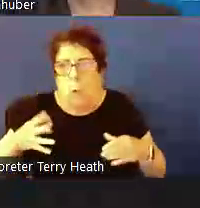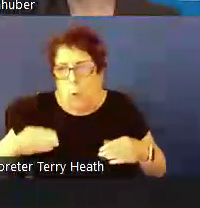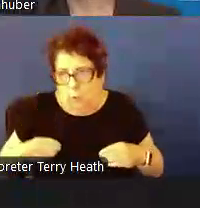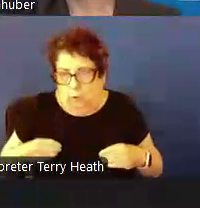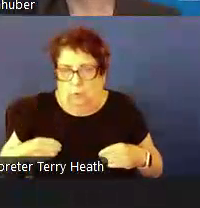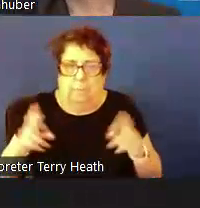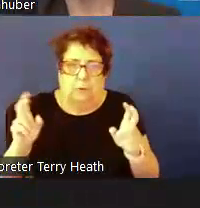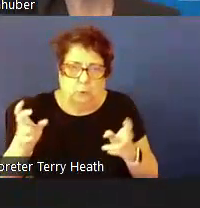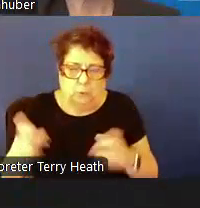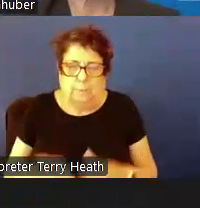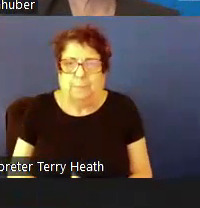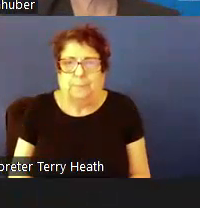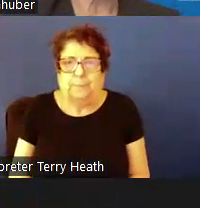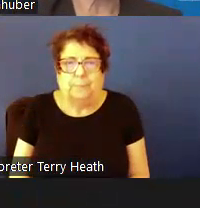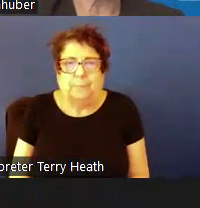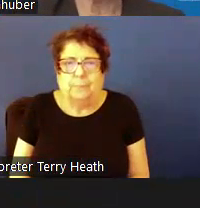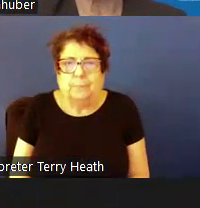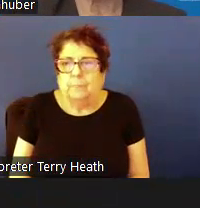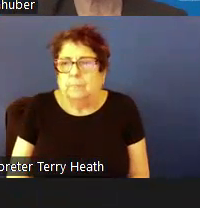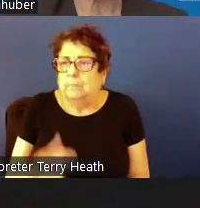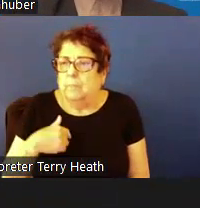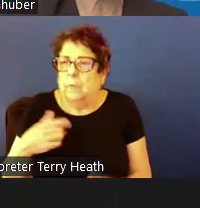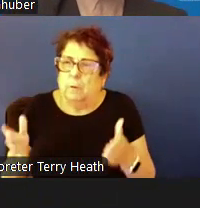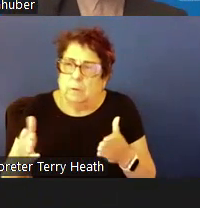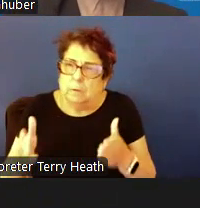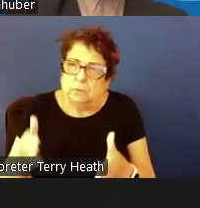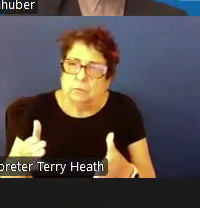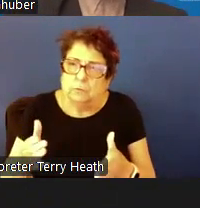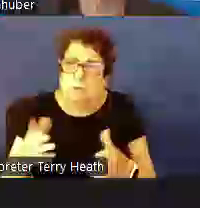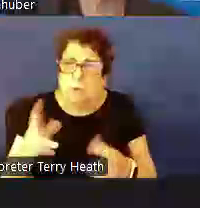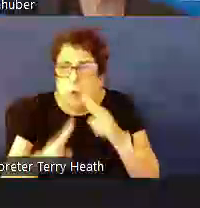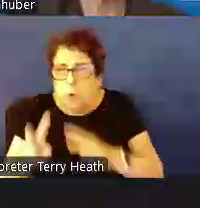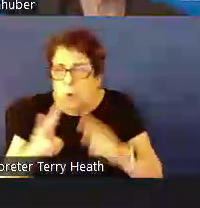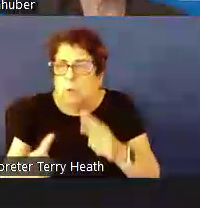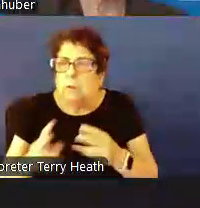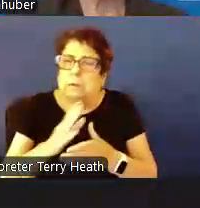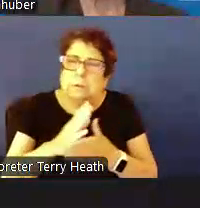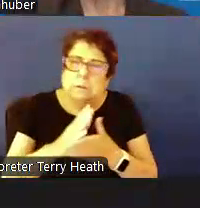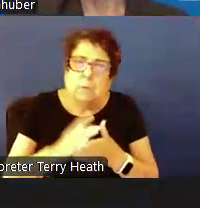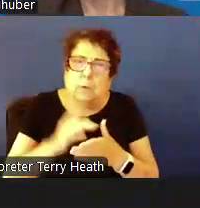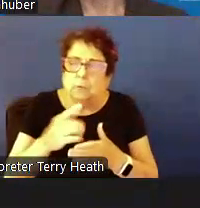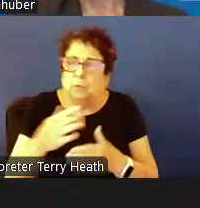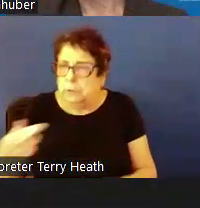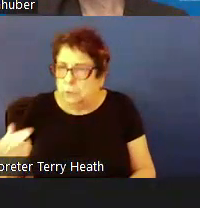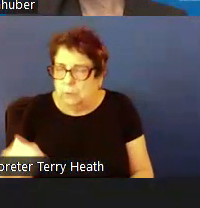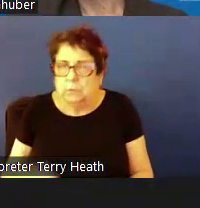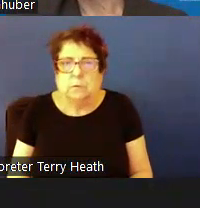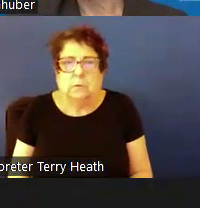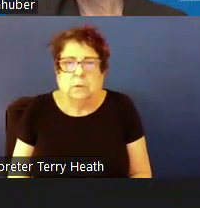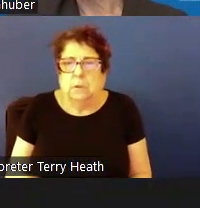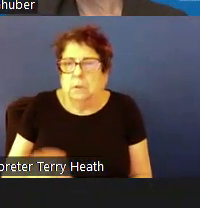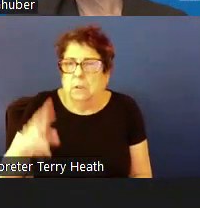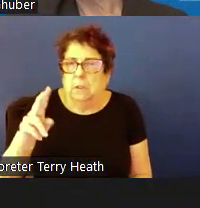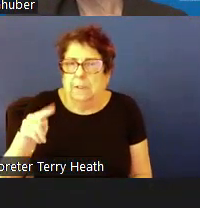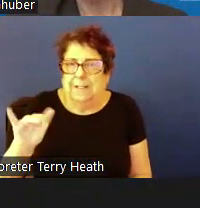encourage you to look at some of those resources that are on the Nickler site that